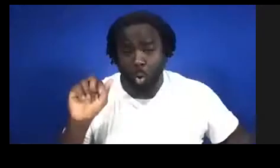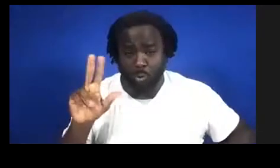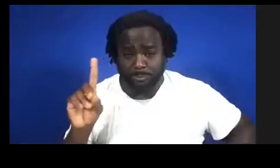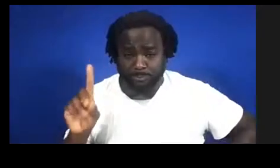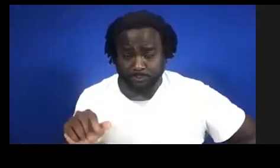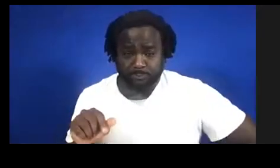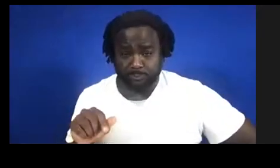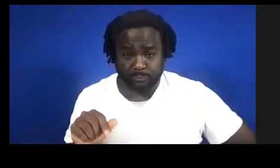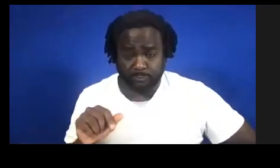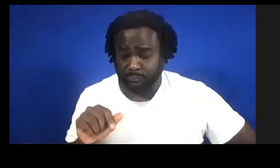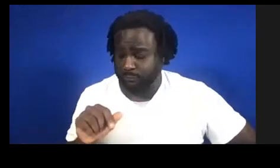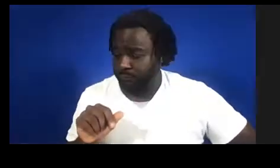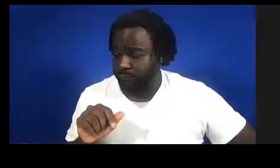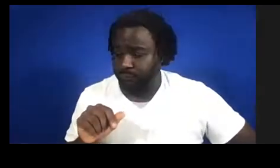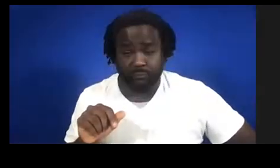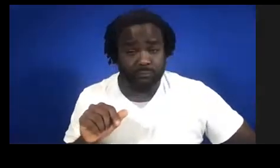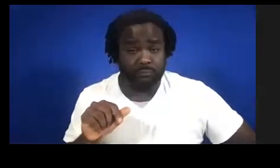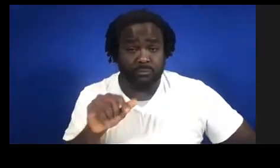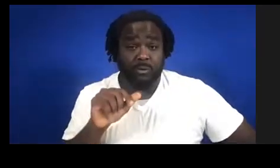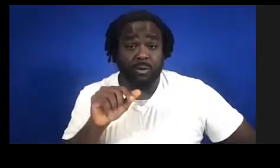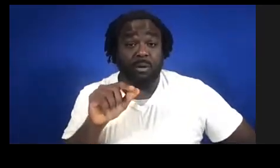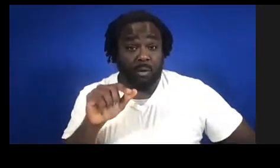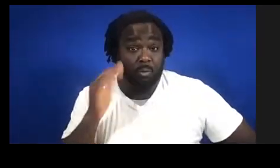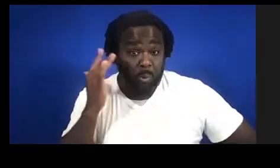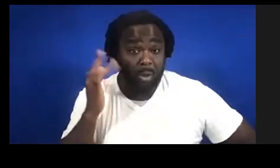That guy has a black card.